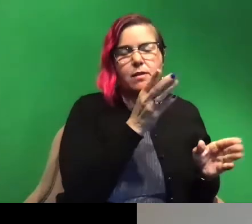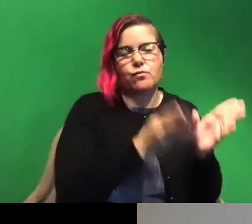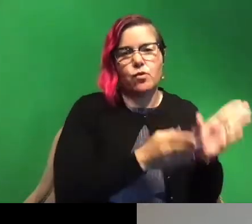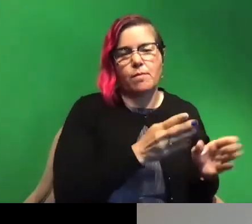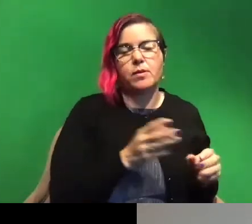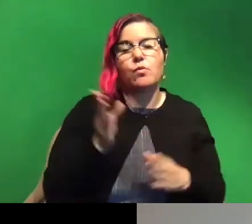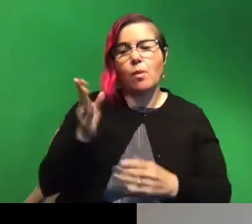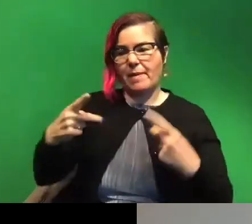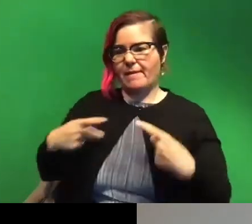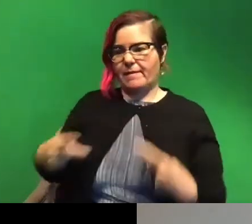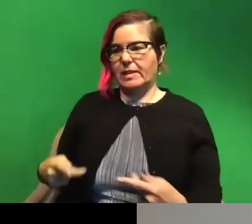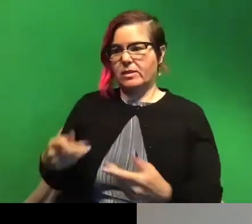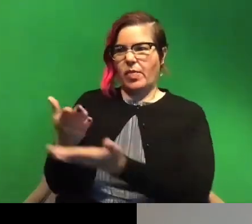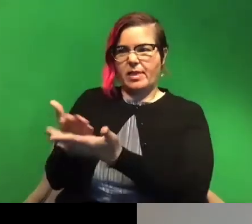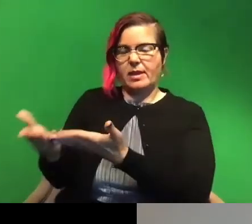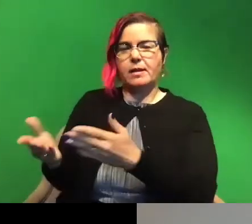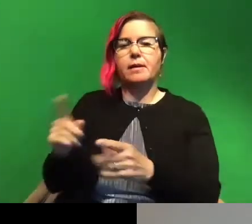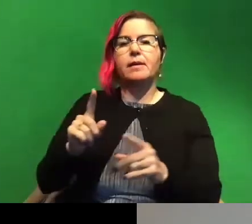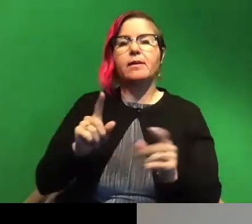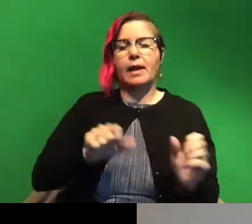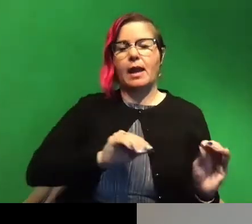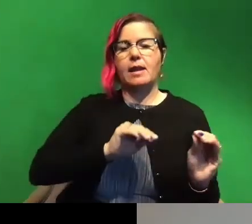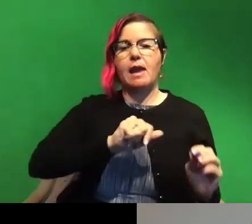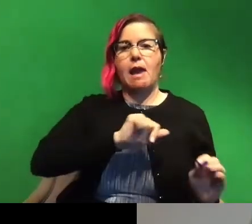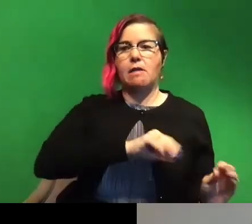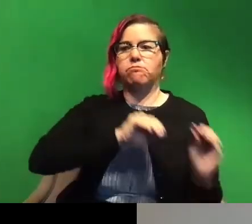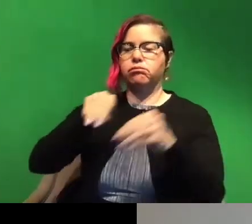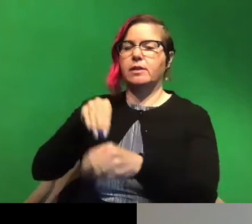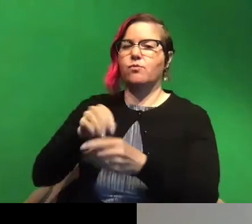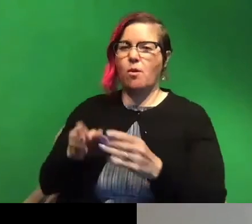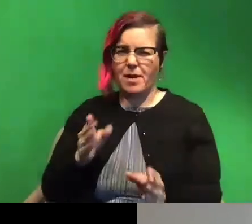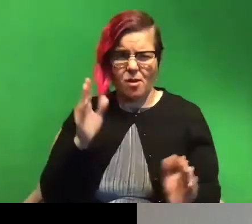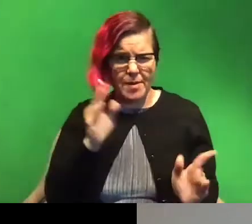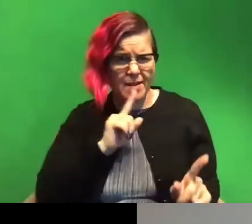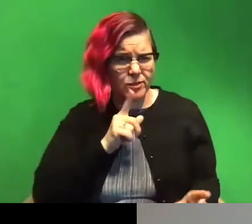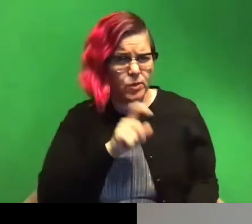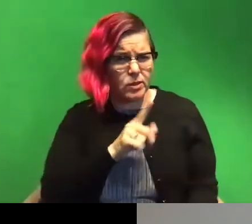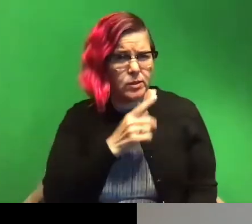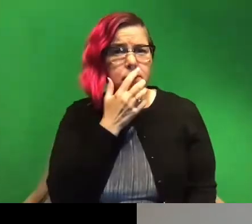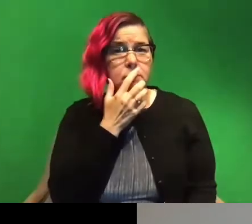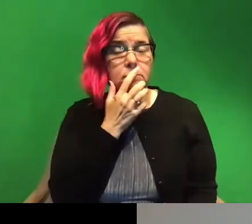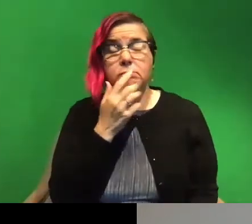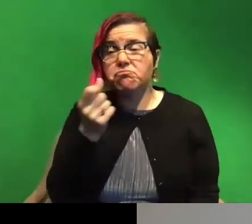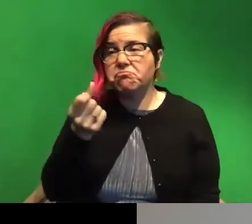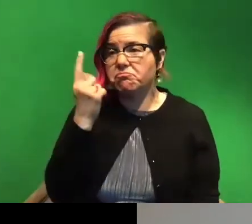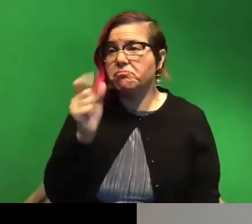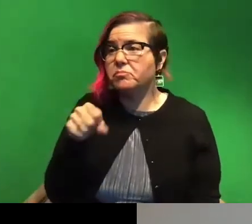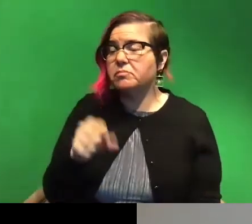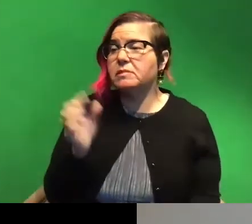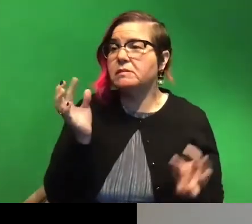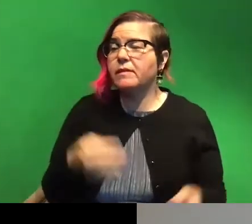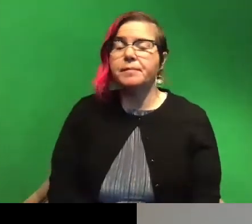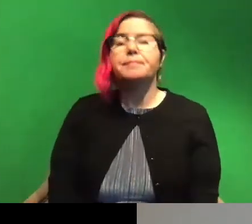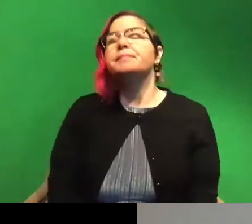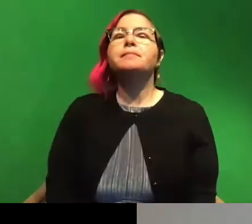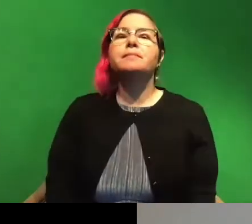physical, but you can put AI into a robot. I hope that answers the question. That makes total sense. Absolutely. And